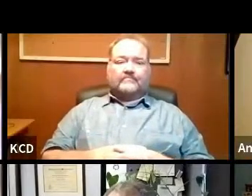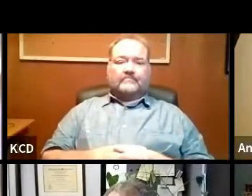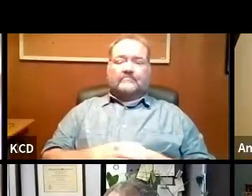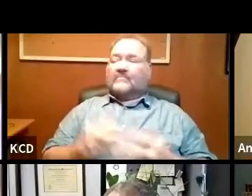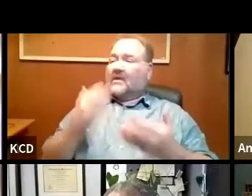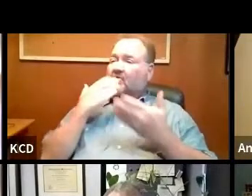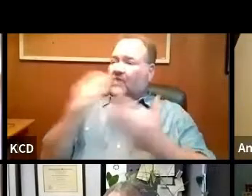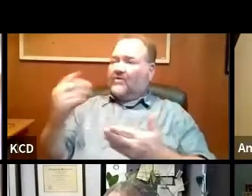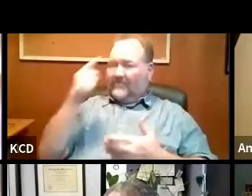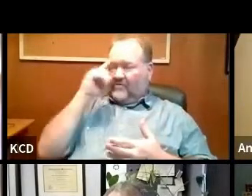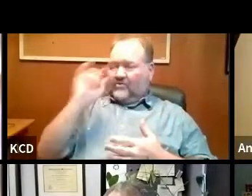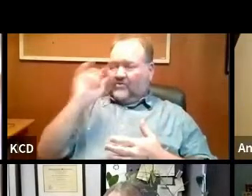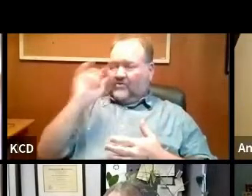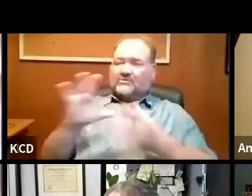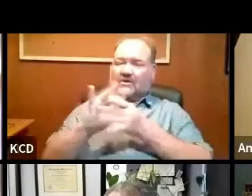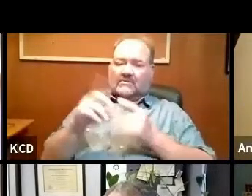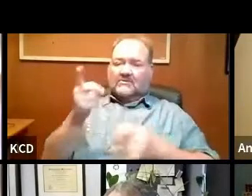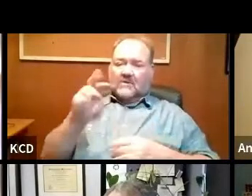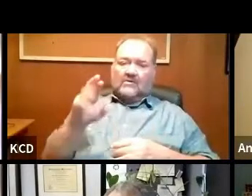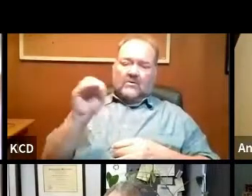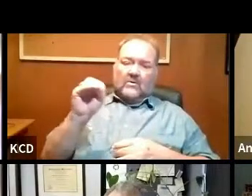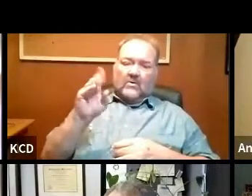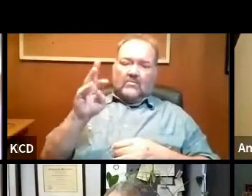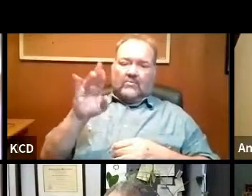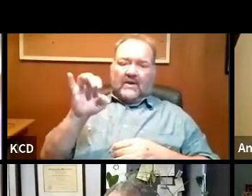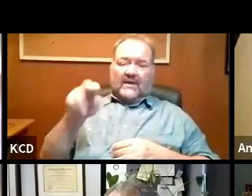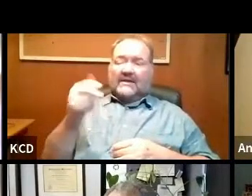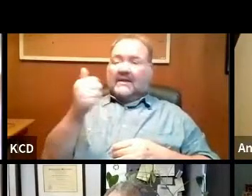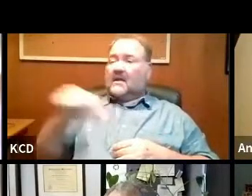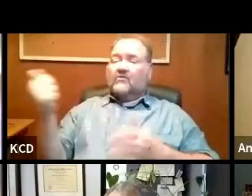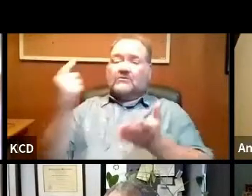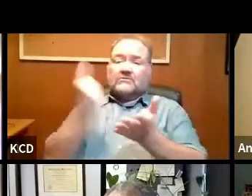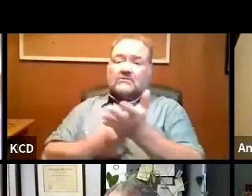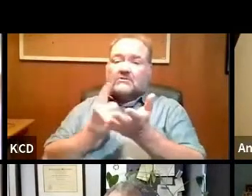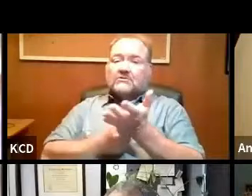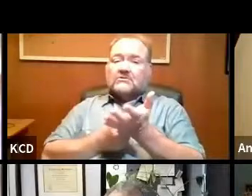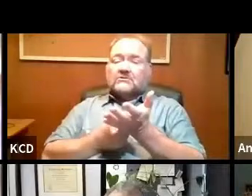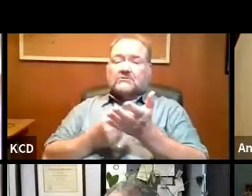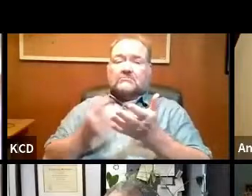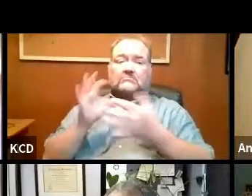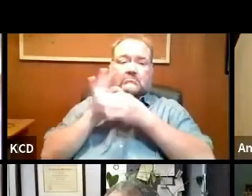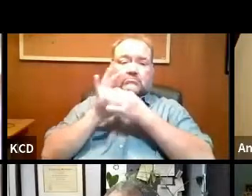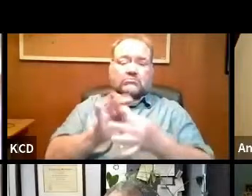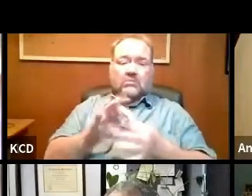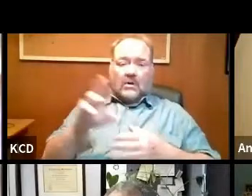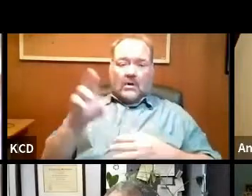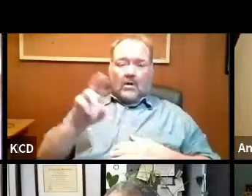Thank you for those comments, Dr. O'Brien. Any other discussion regarding